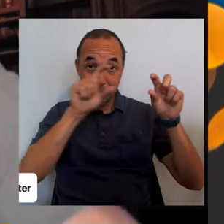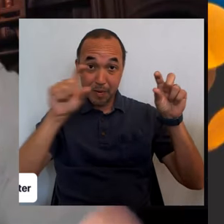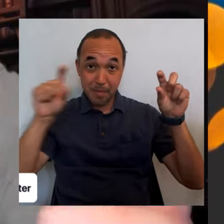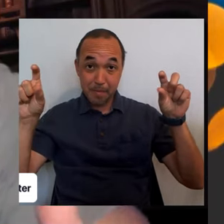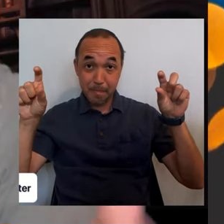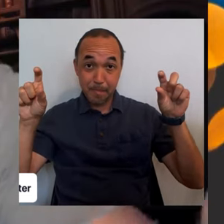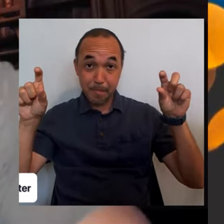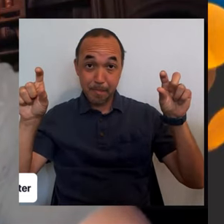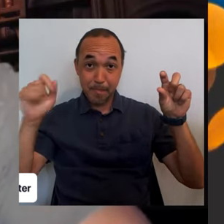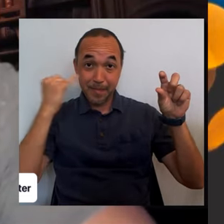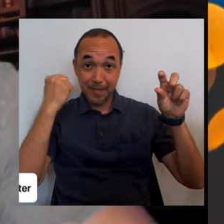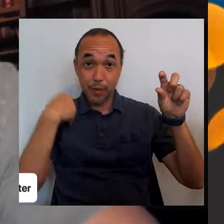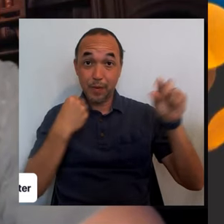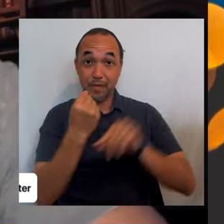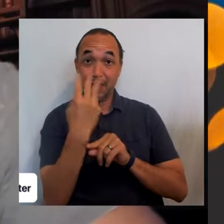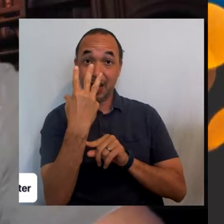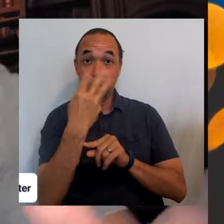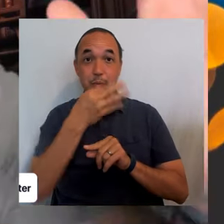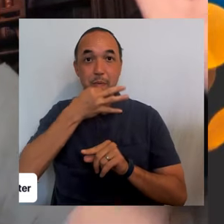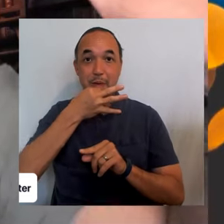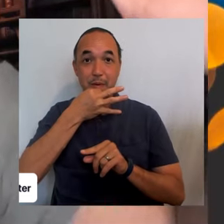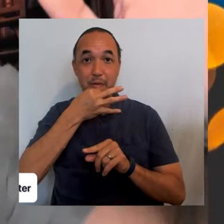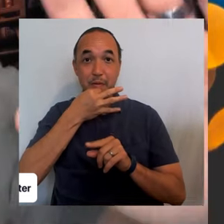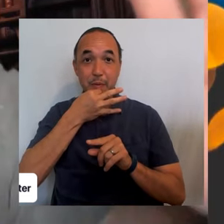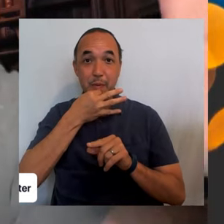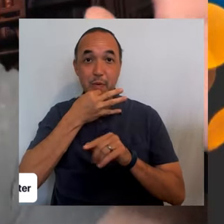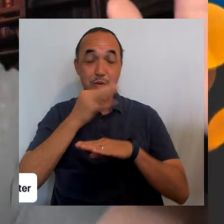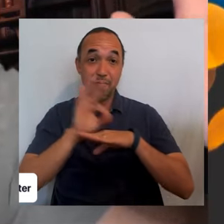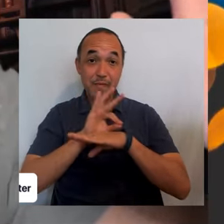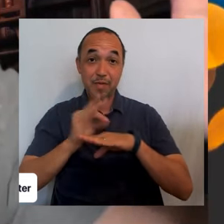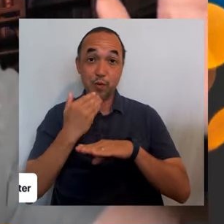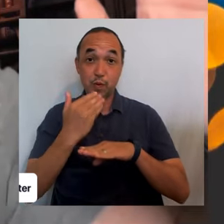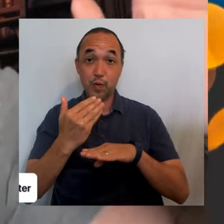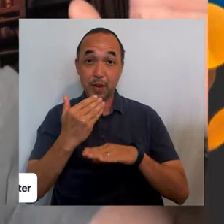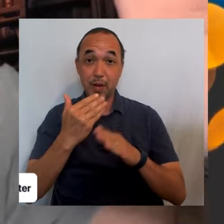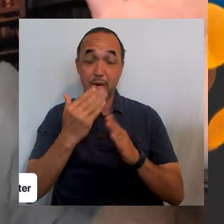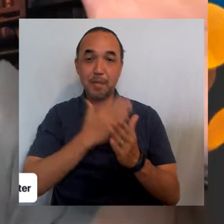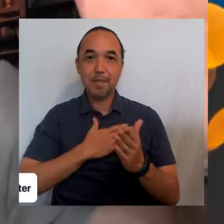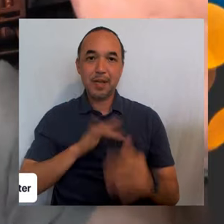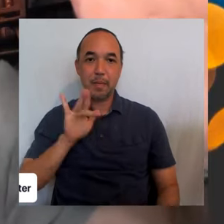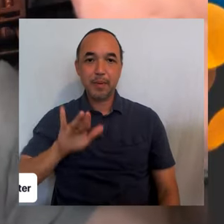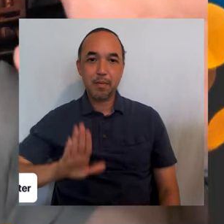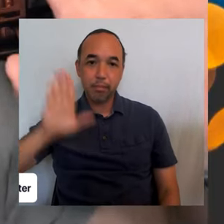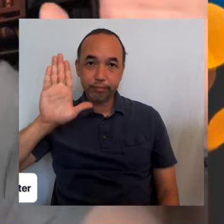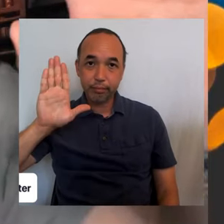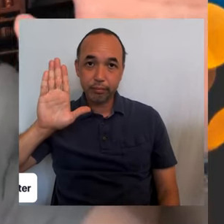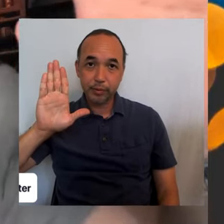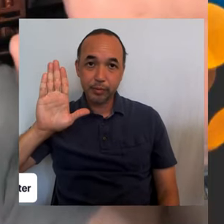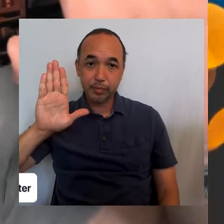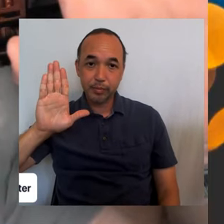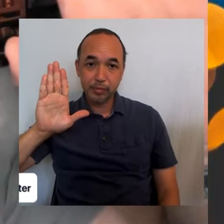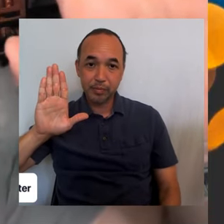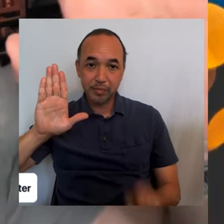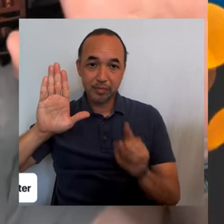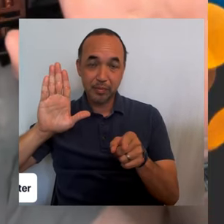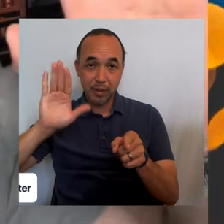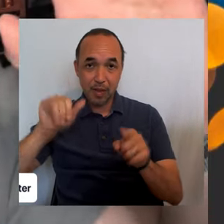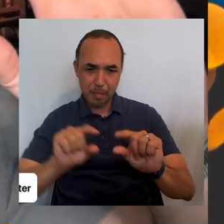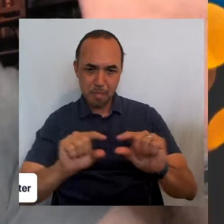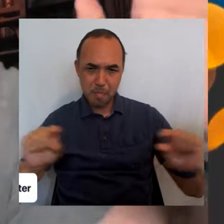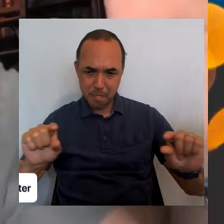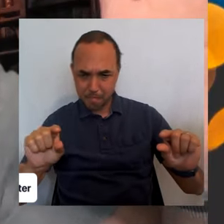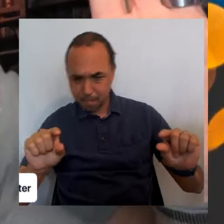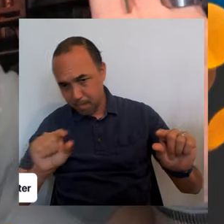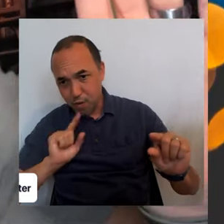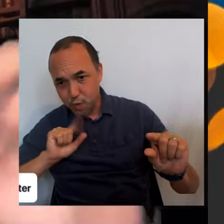if you have a camera and mic that function, please raise your hand. There's a little raised hand button on the reactions button. We will